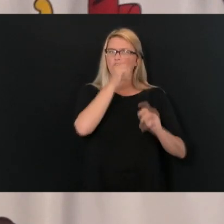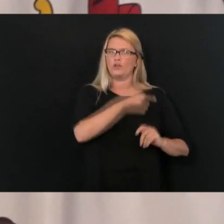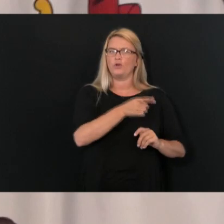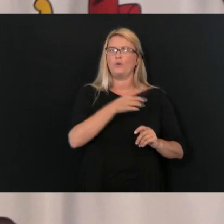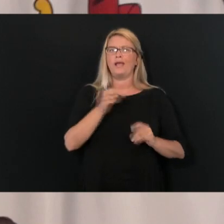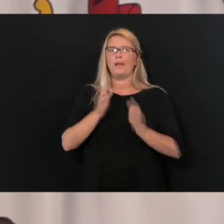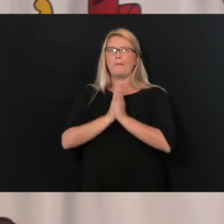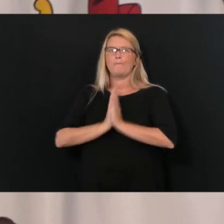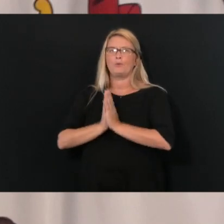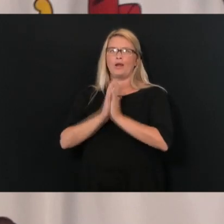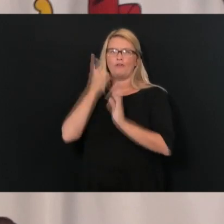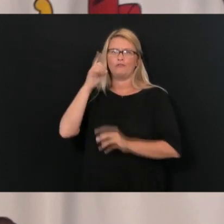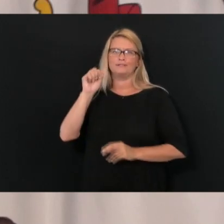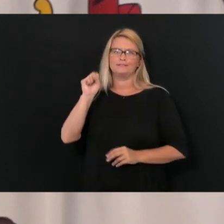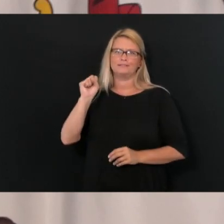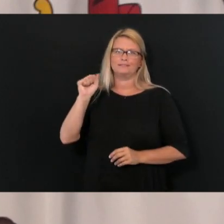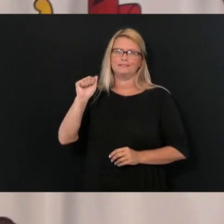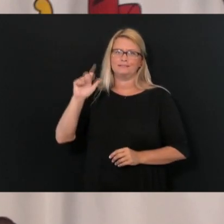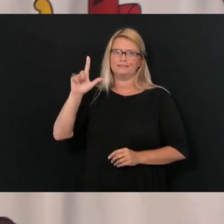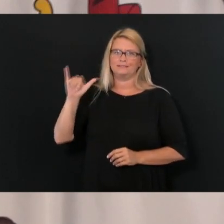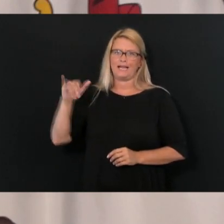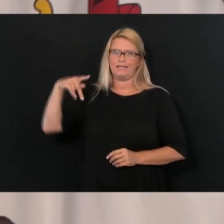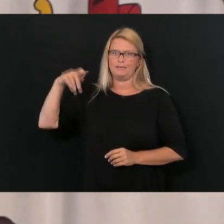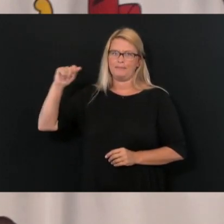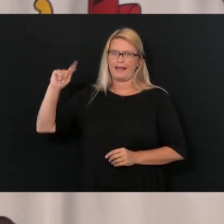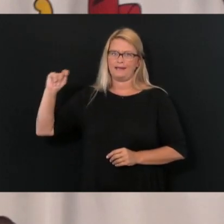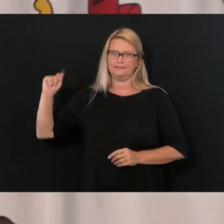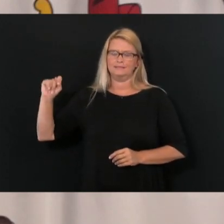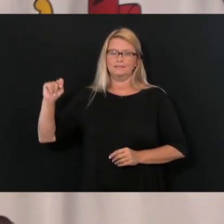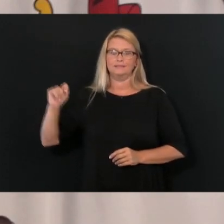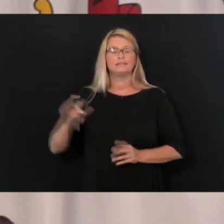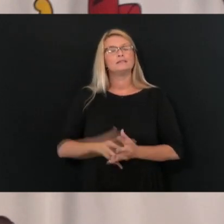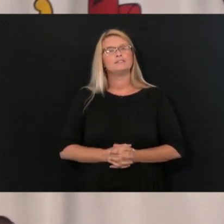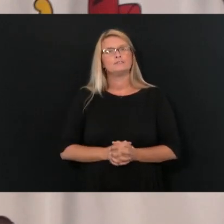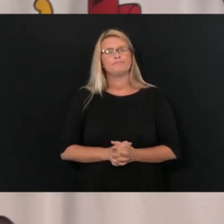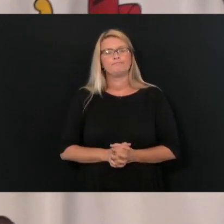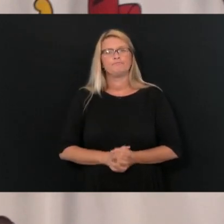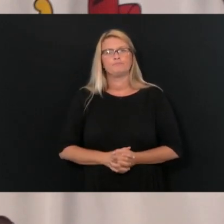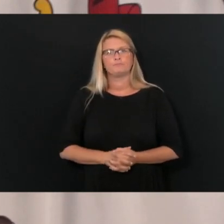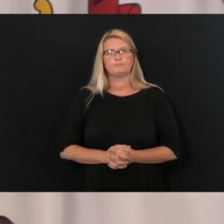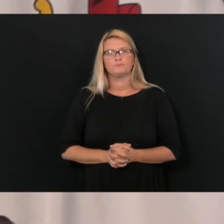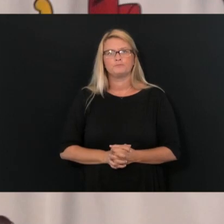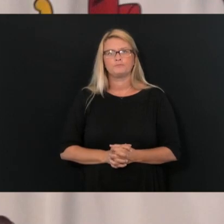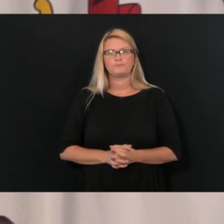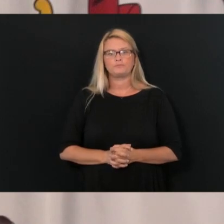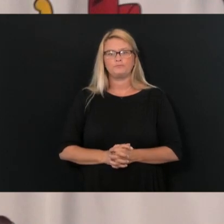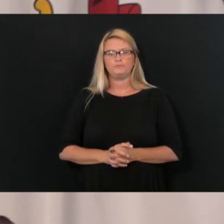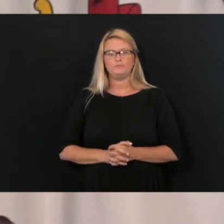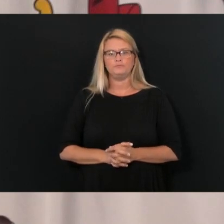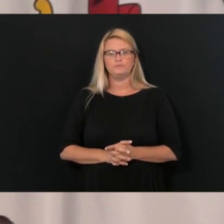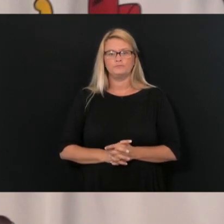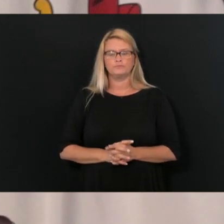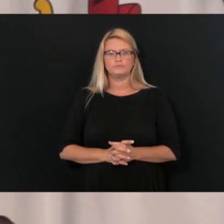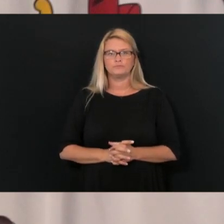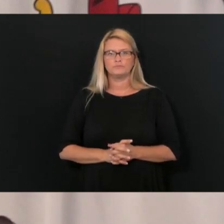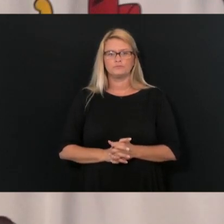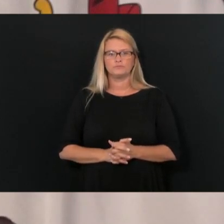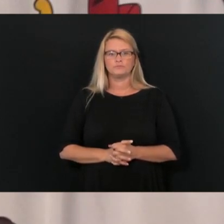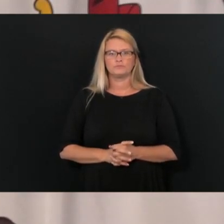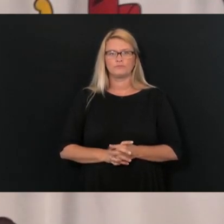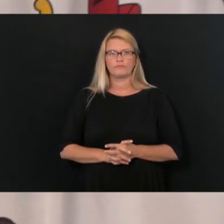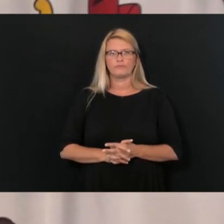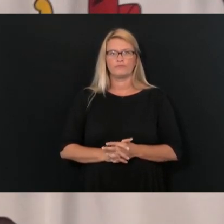for Sally Pat. But nevertheless, I'll end up by just saying this. You know, if you'll look real quick at our